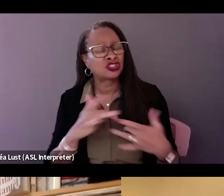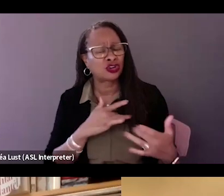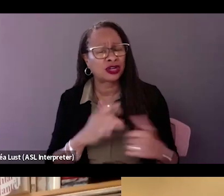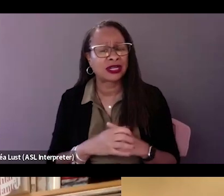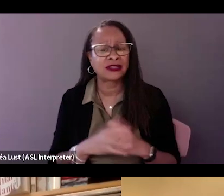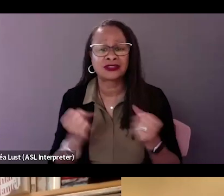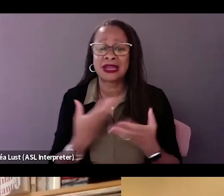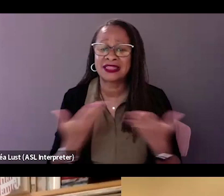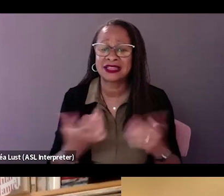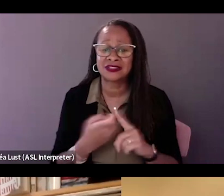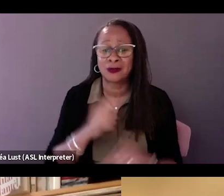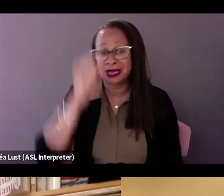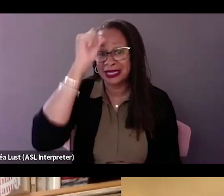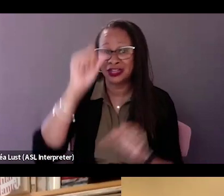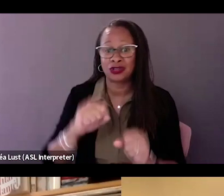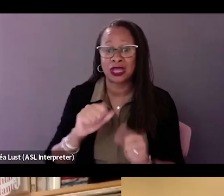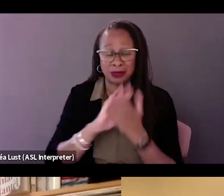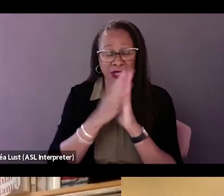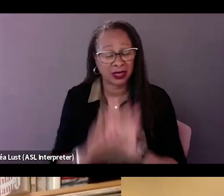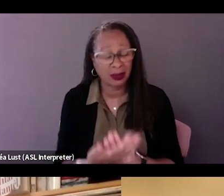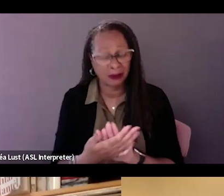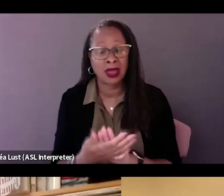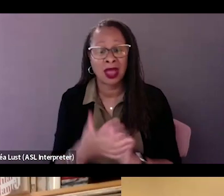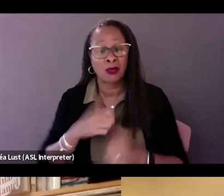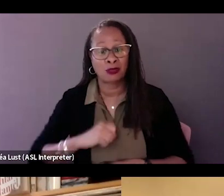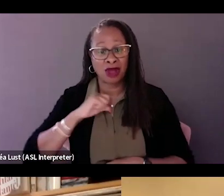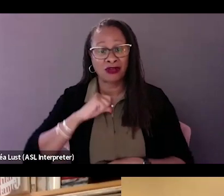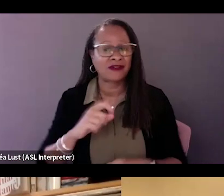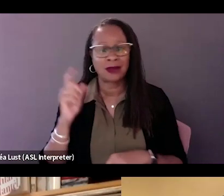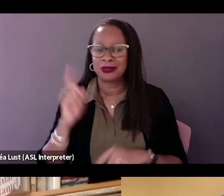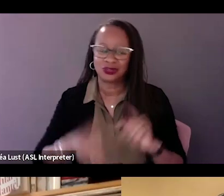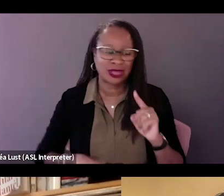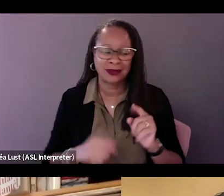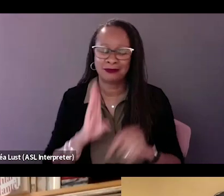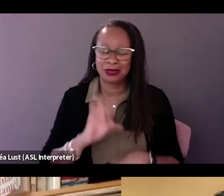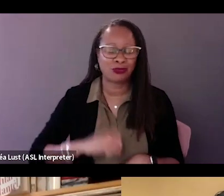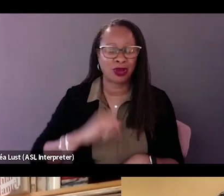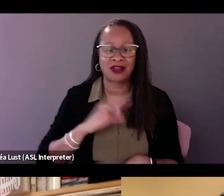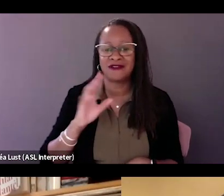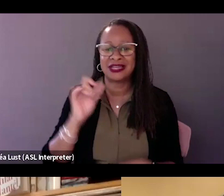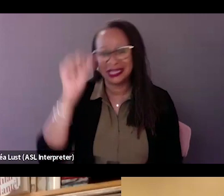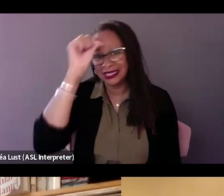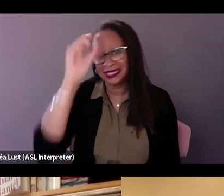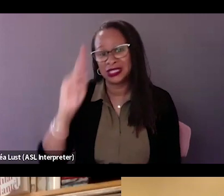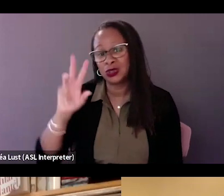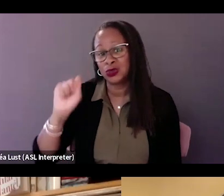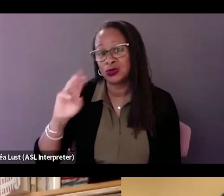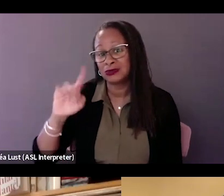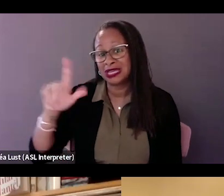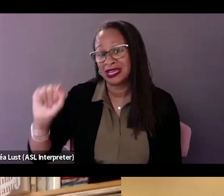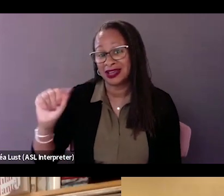often, but you cannot be proud of the Indian news media in today's times. It's unfortunate that